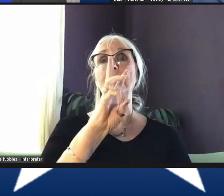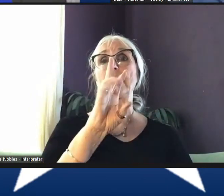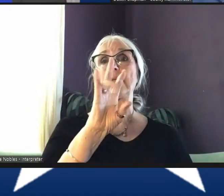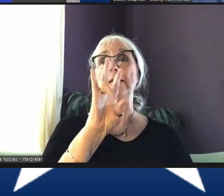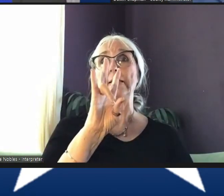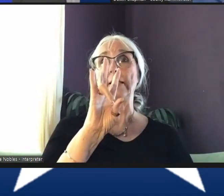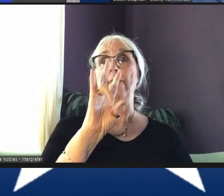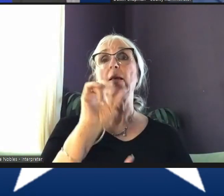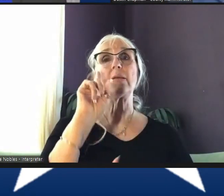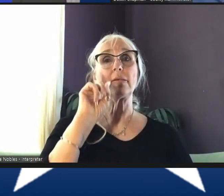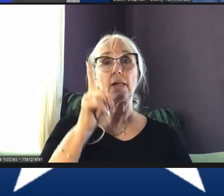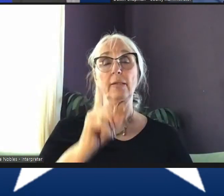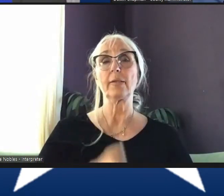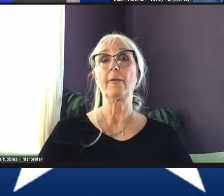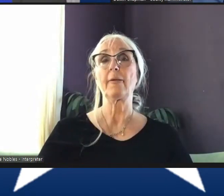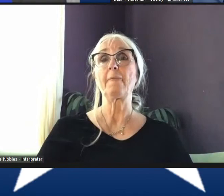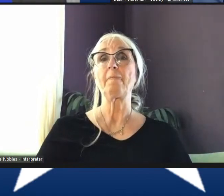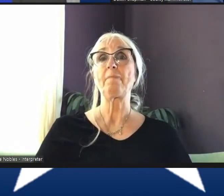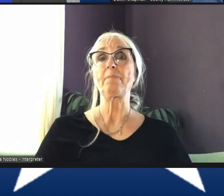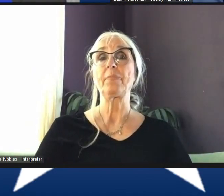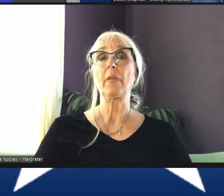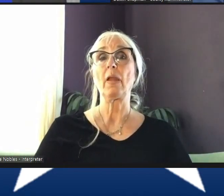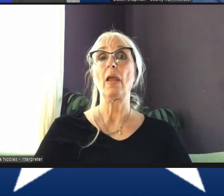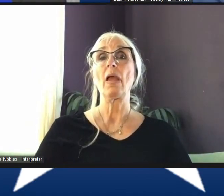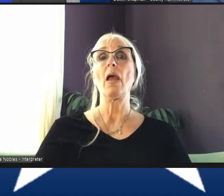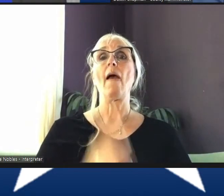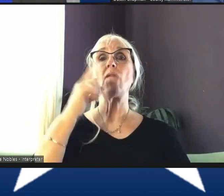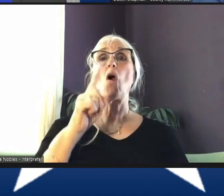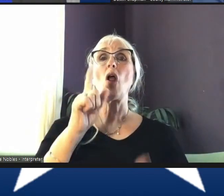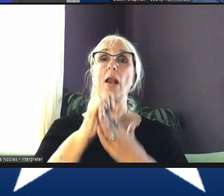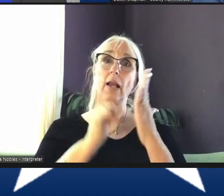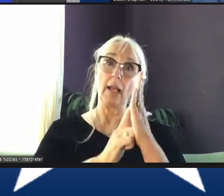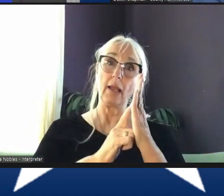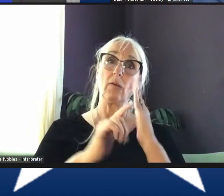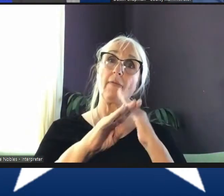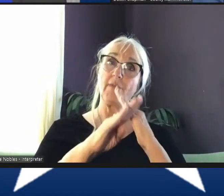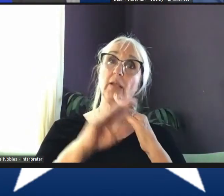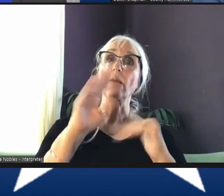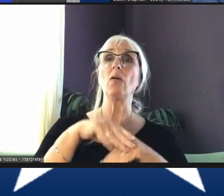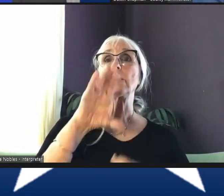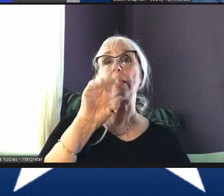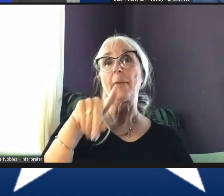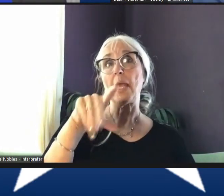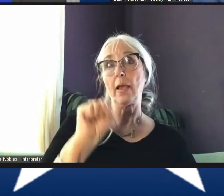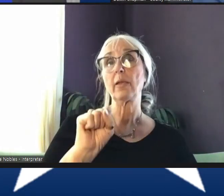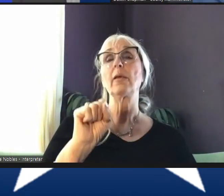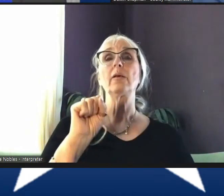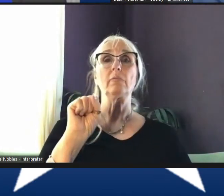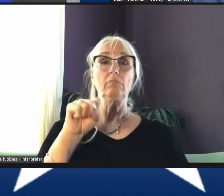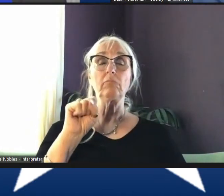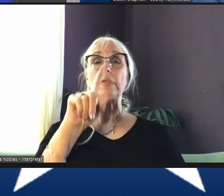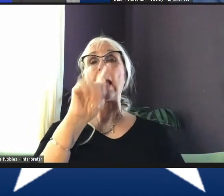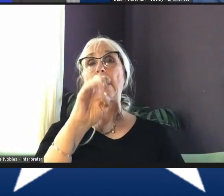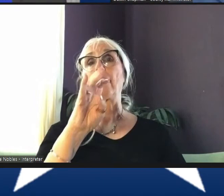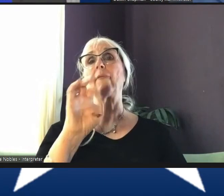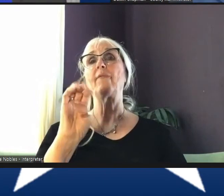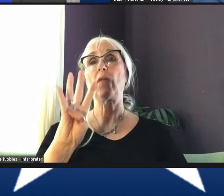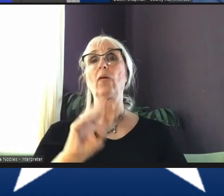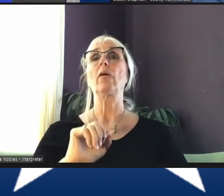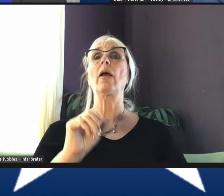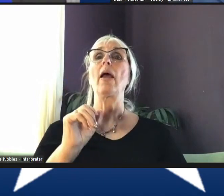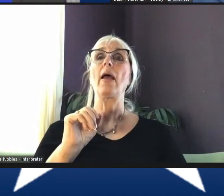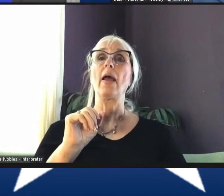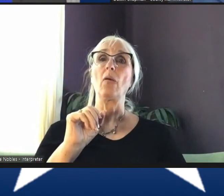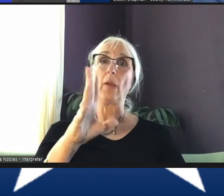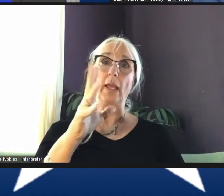$41,999.67 And these are for legal defense on CPS cases. on Title 4E cases. Yes, sir. Okay, So we can claim personnel